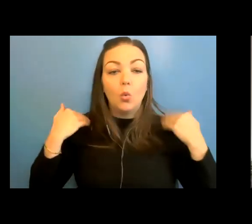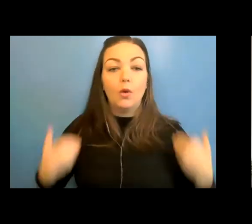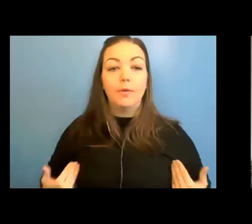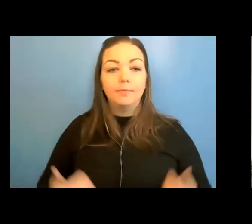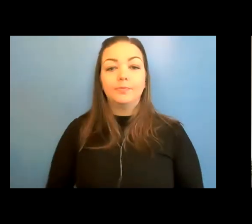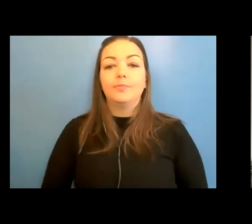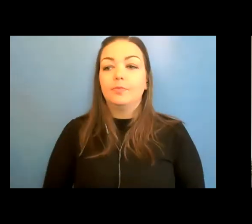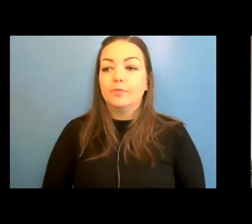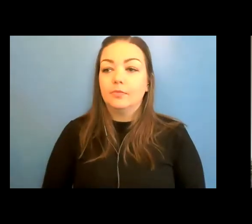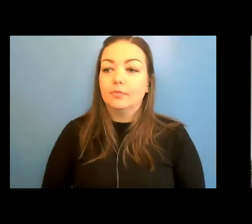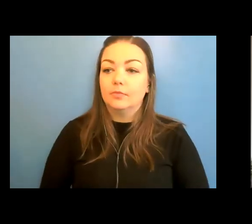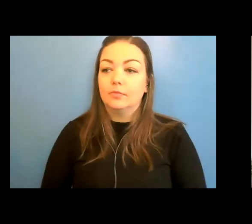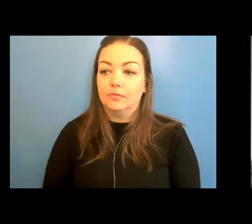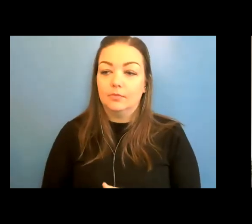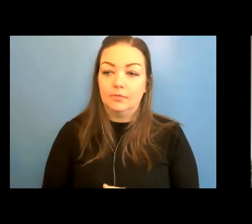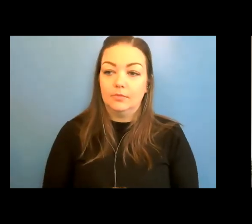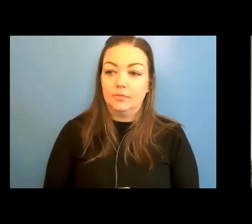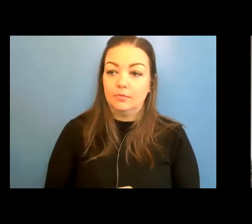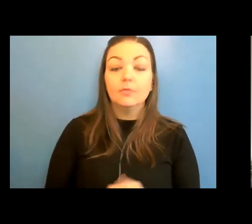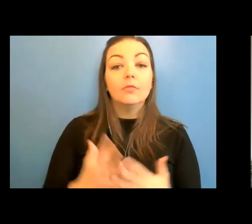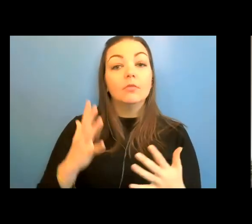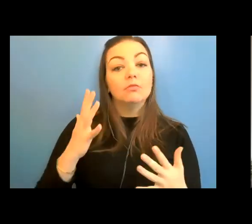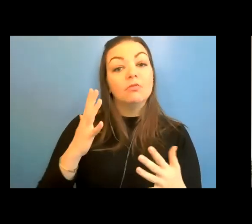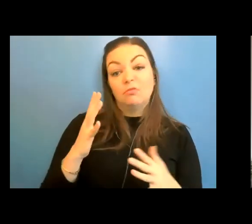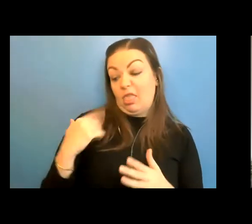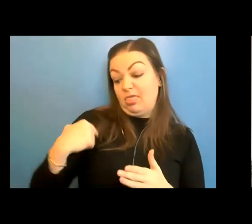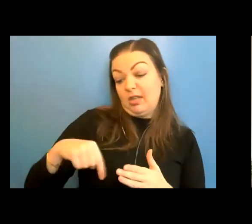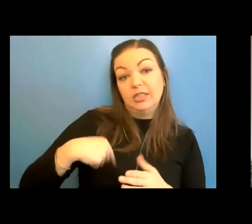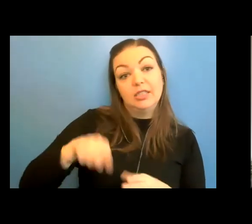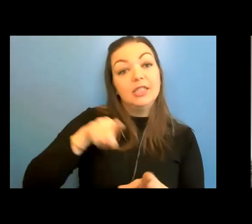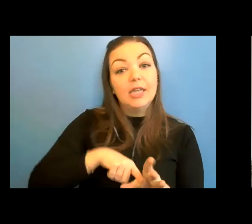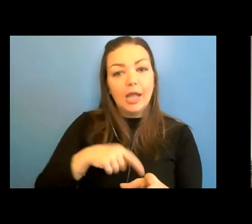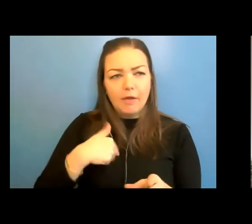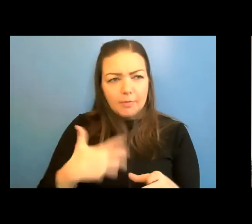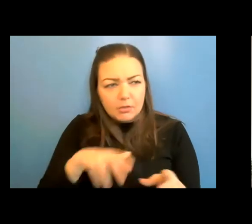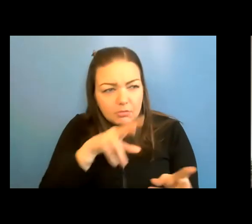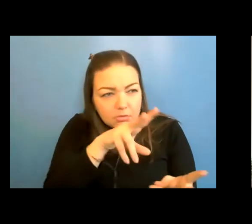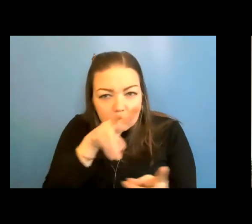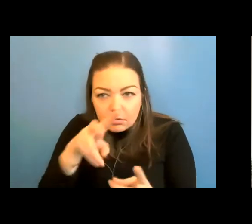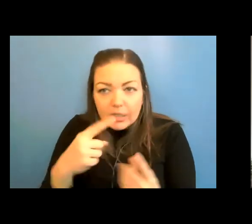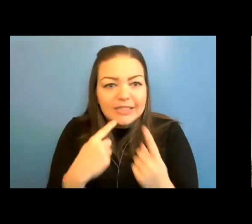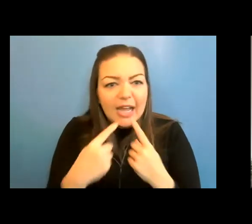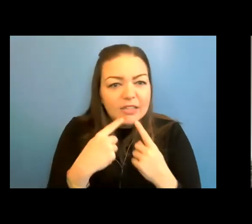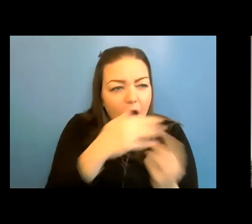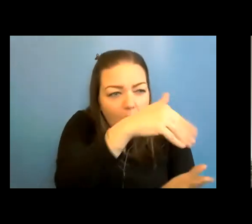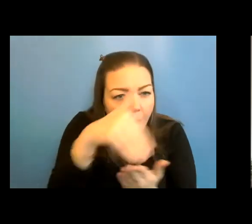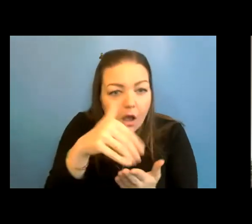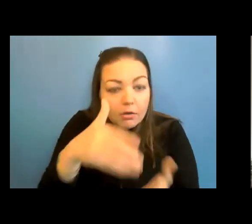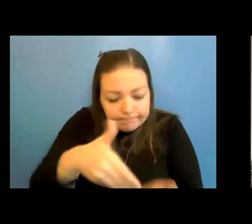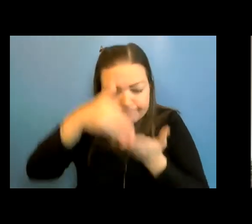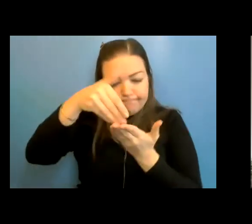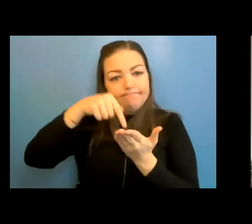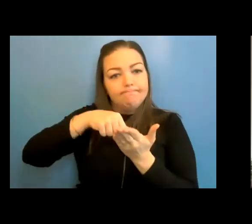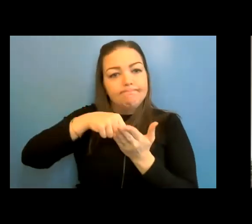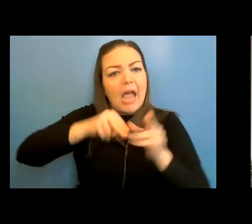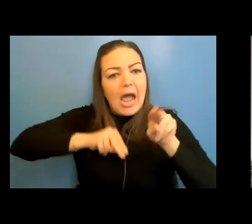So in the last year, I've been working quite a bit on capturing and analysing data. The main focus for me has been on